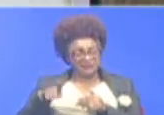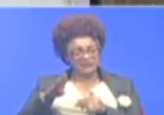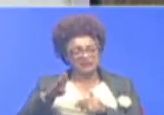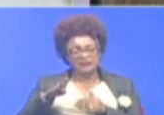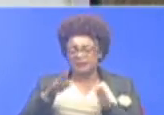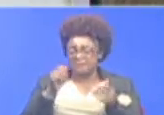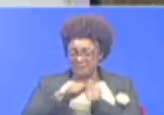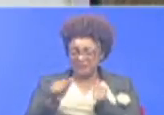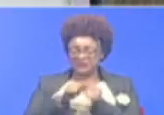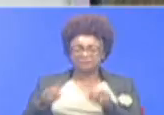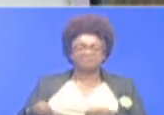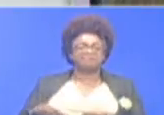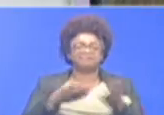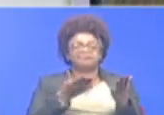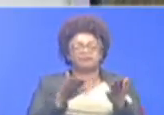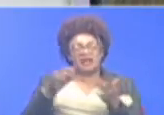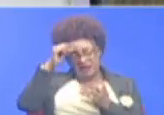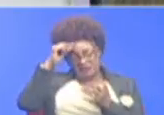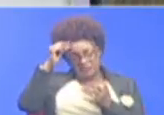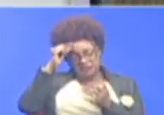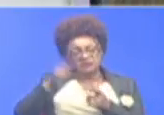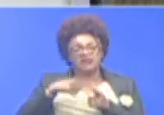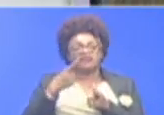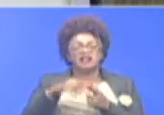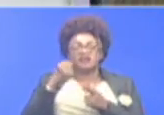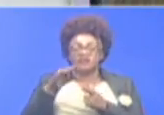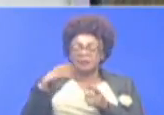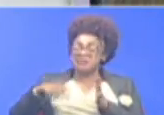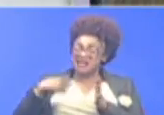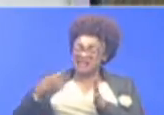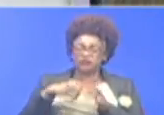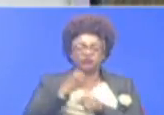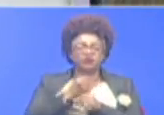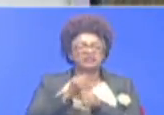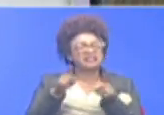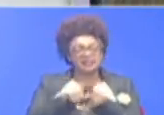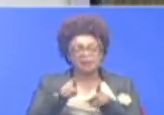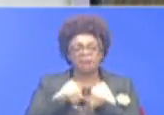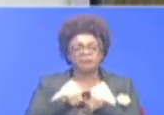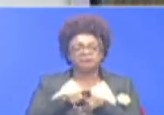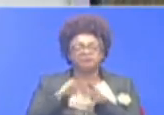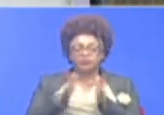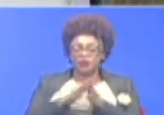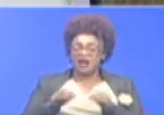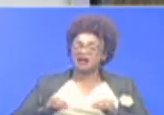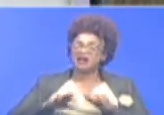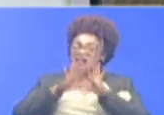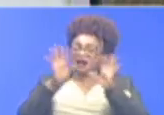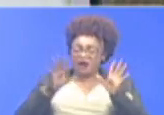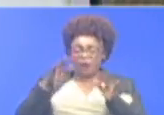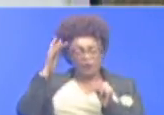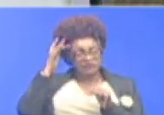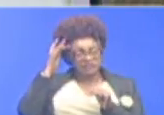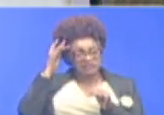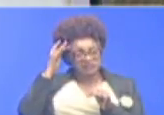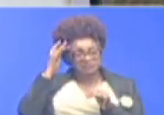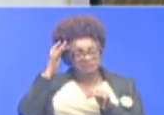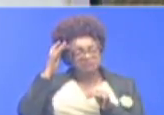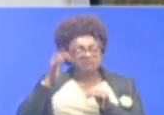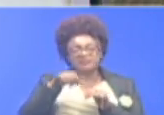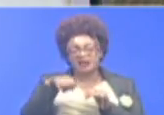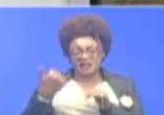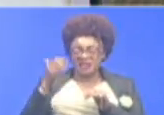released by government to the millers. And then for the millers to mill the same maize with a clear conscience that it has aflatoxin is also another